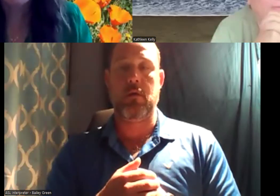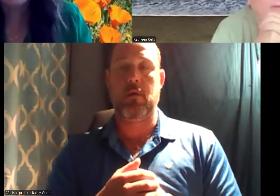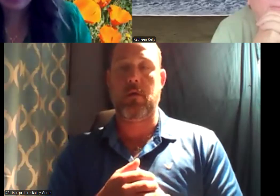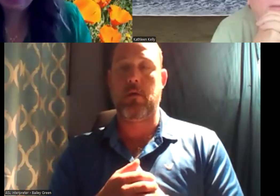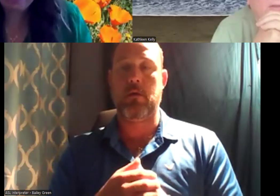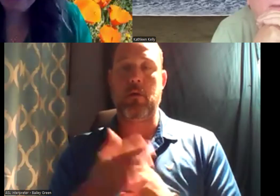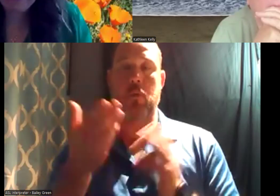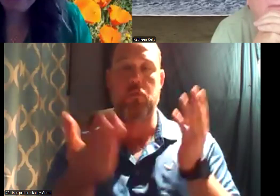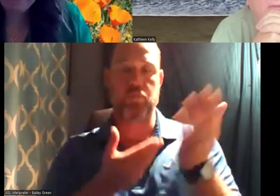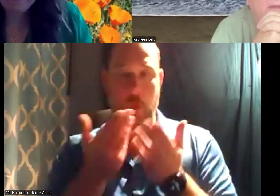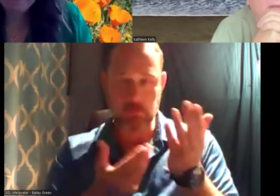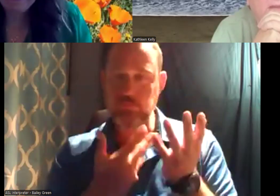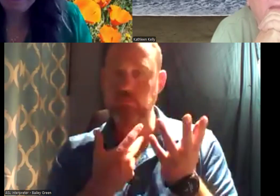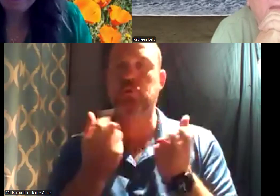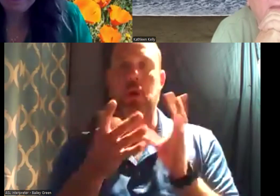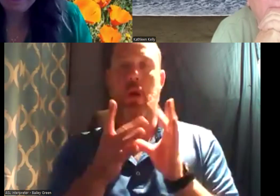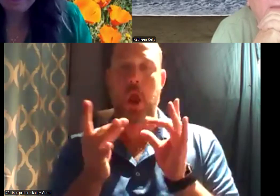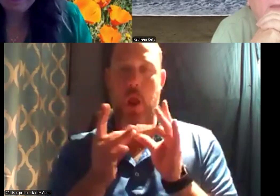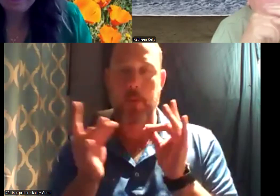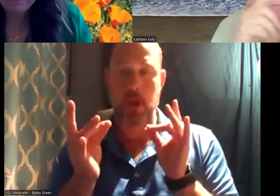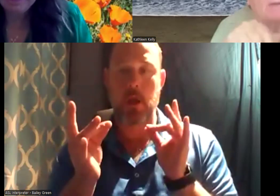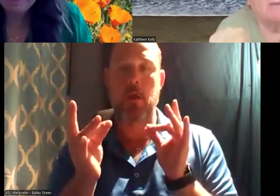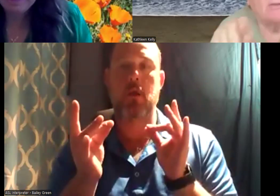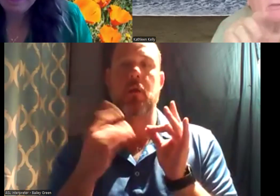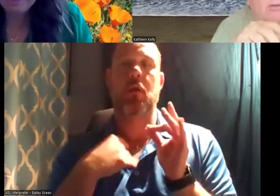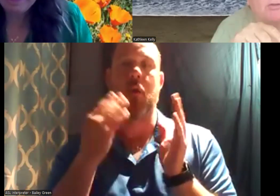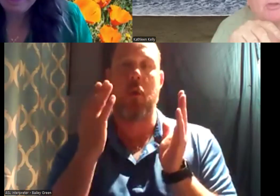just wanted to make the comment that I hope